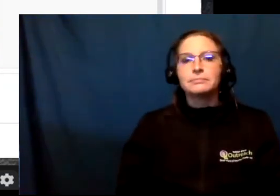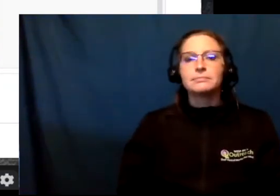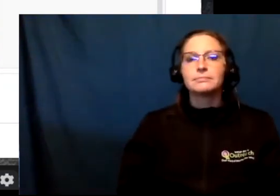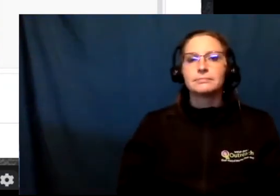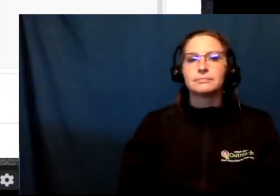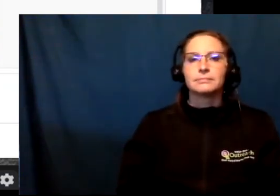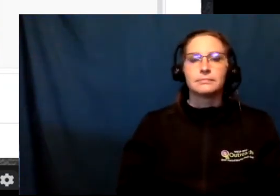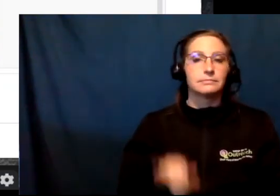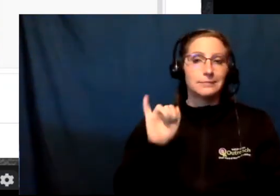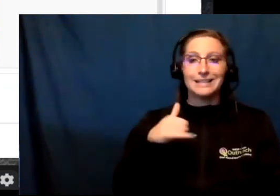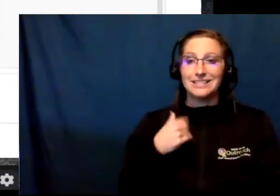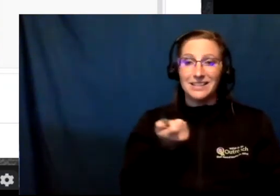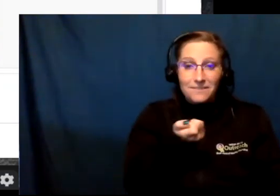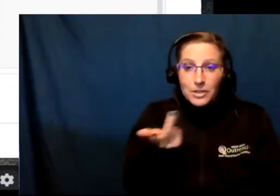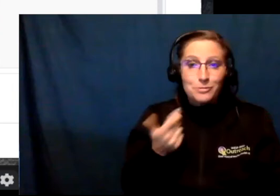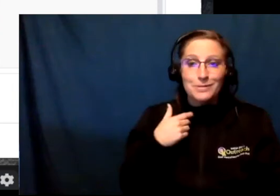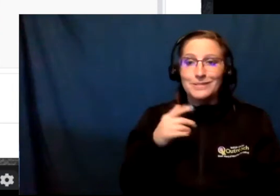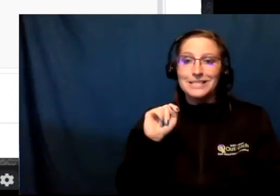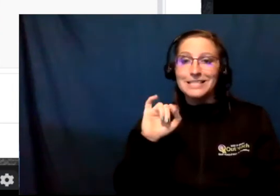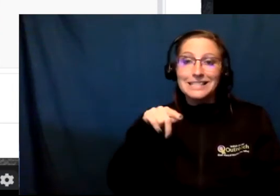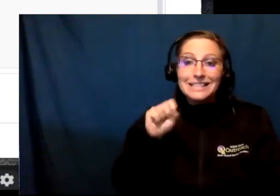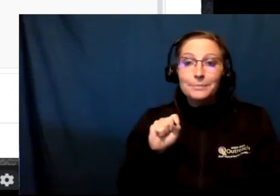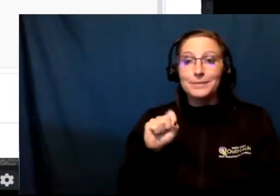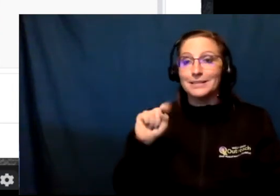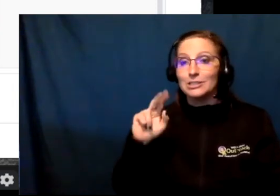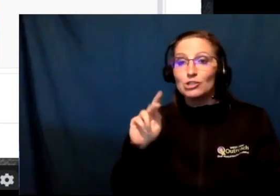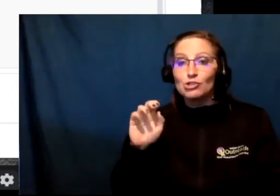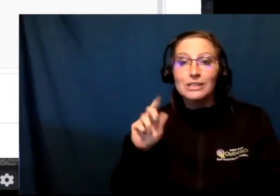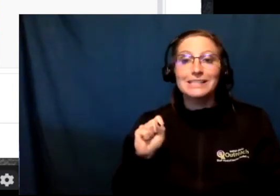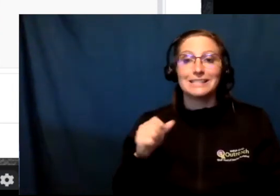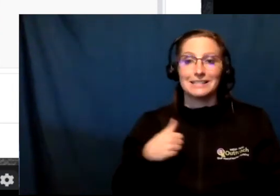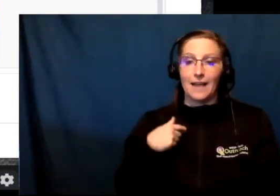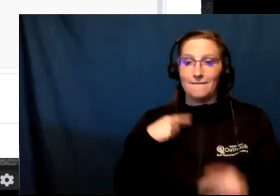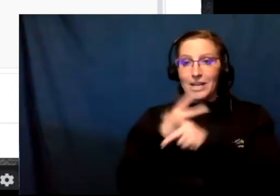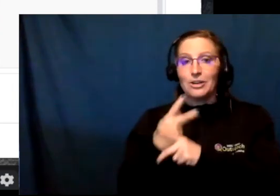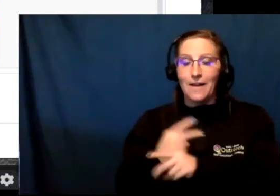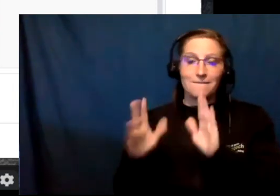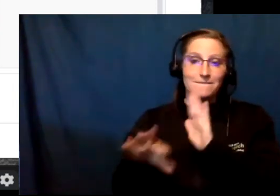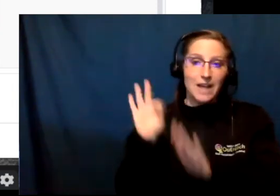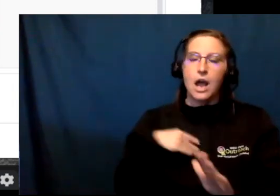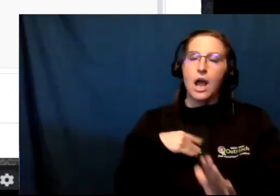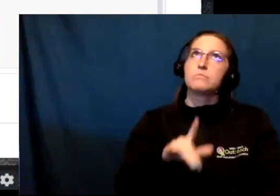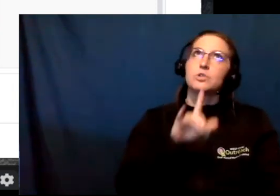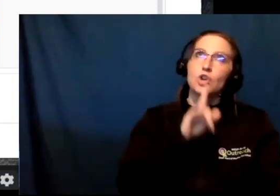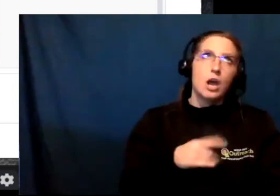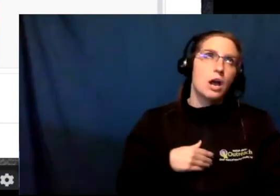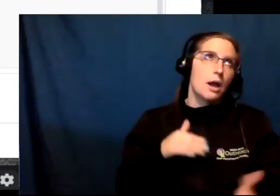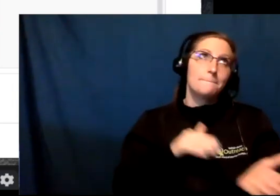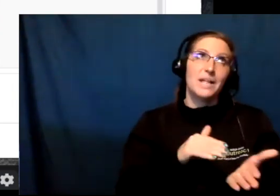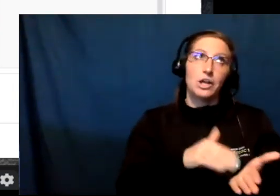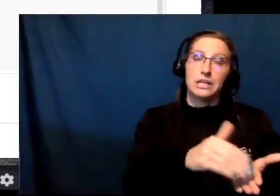just some of the tips and tricks that I have found. And like I said, I'm sure there's a million ways to do all of